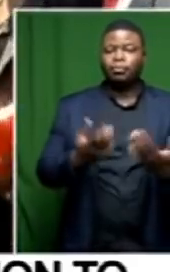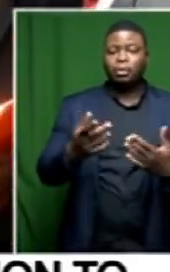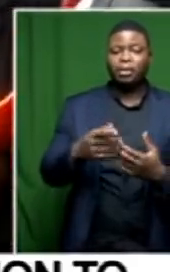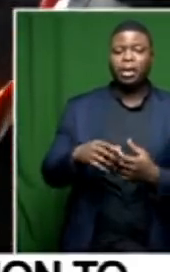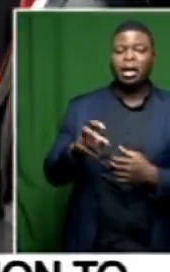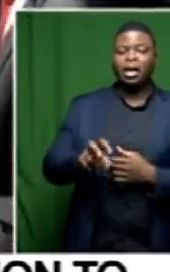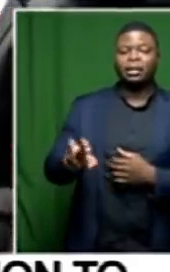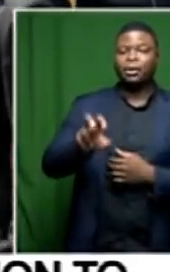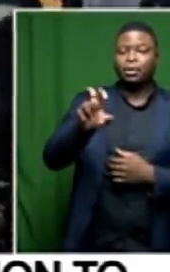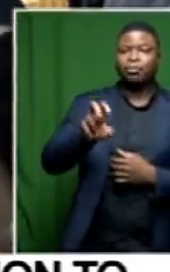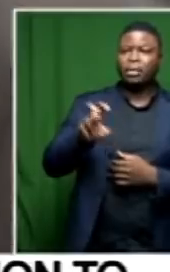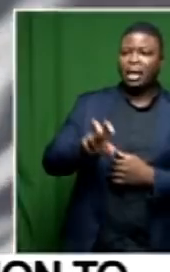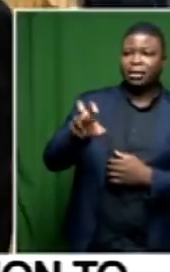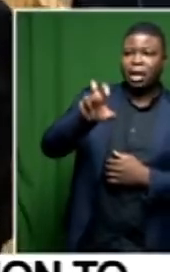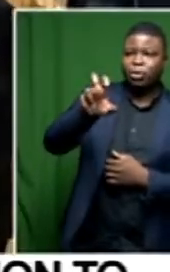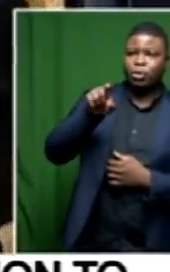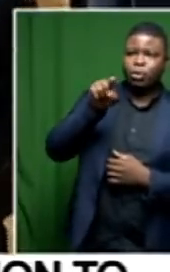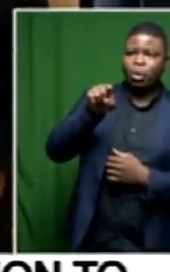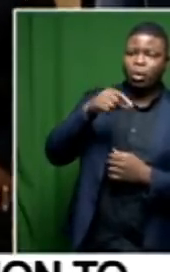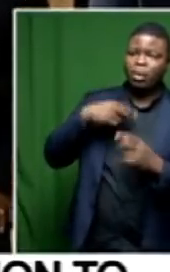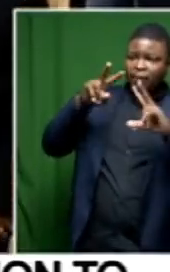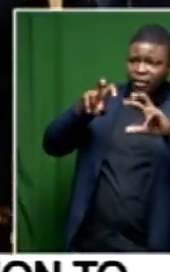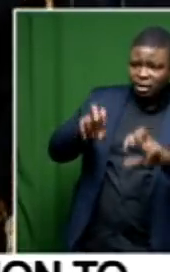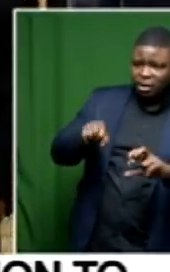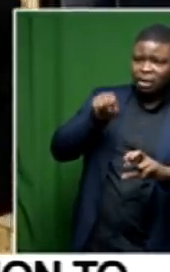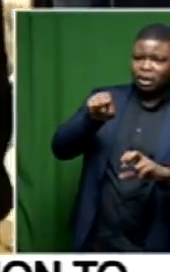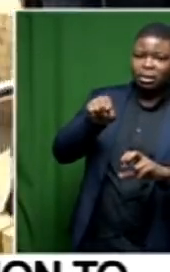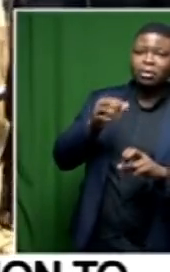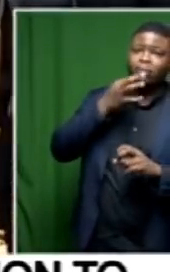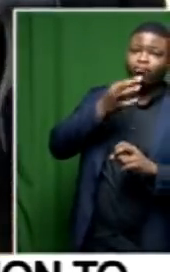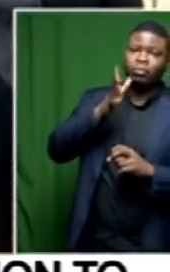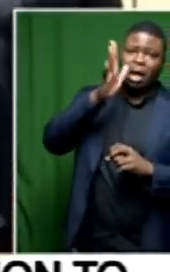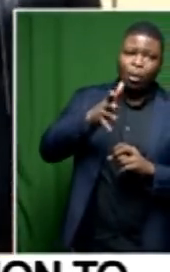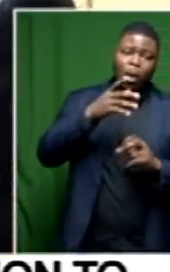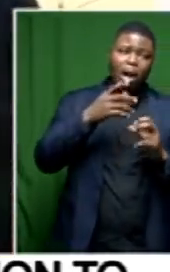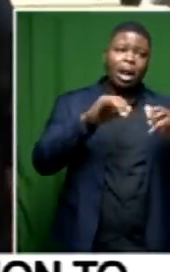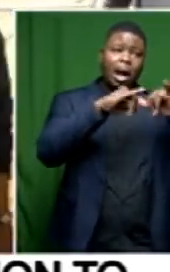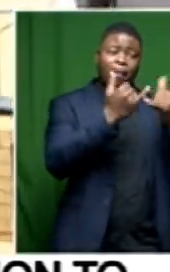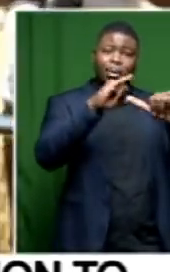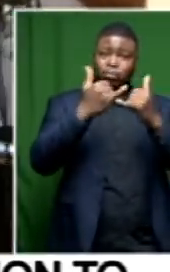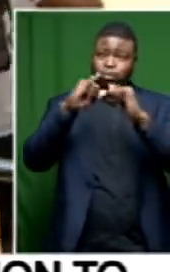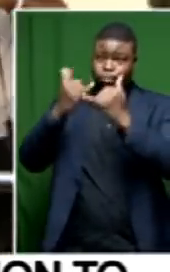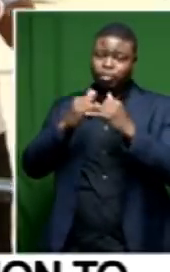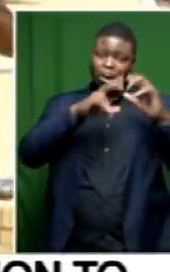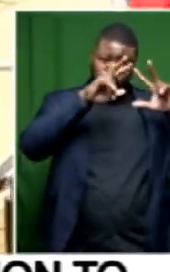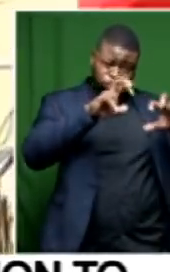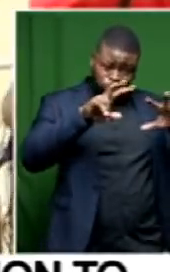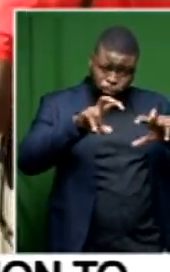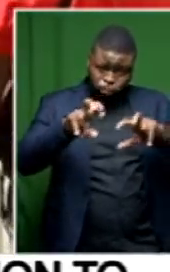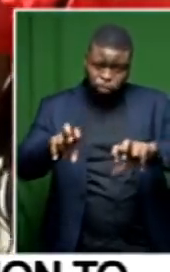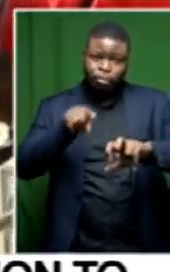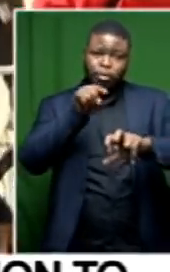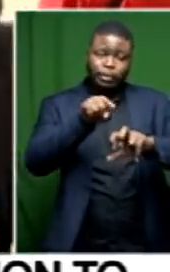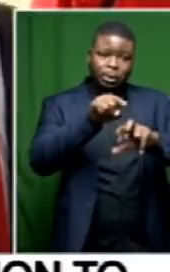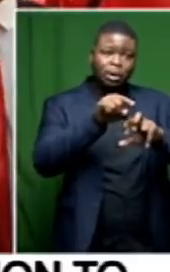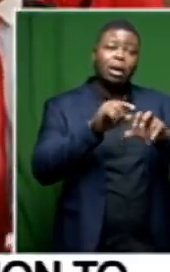the 5 new entities that they will now go after to recover funds from, one of those would